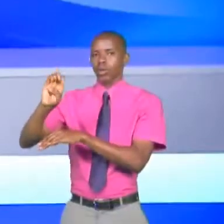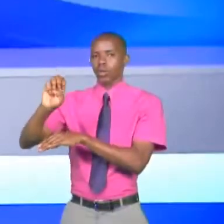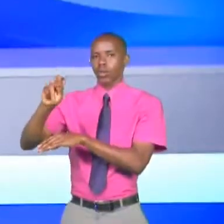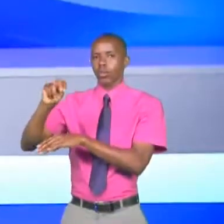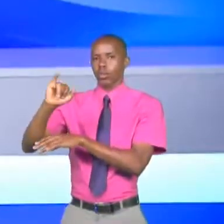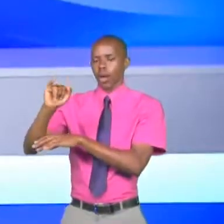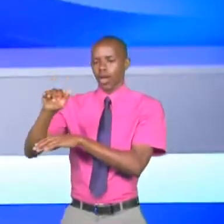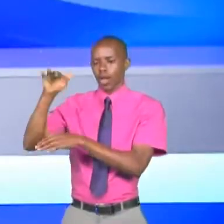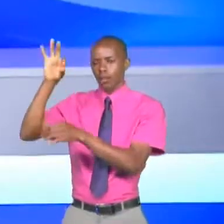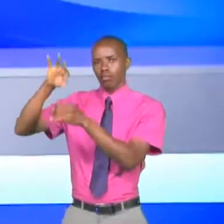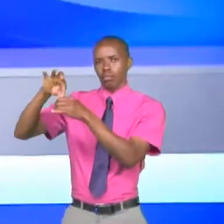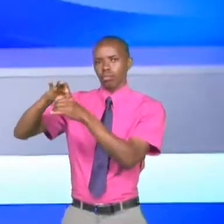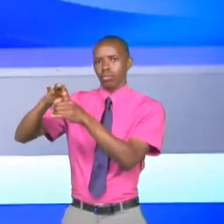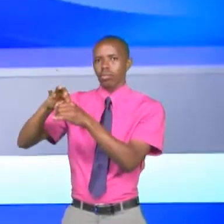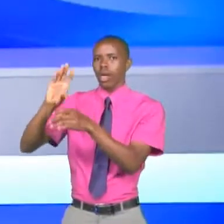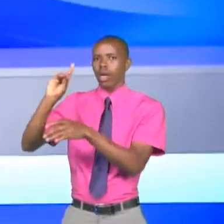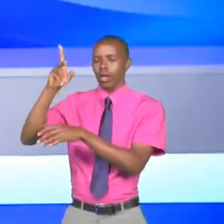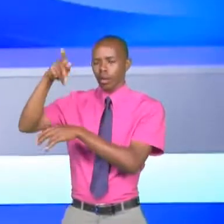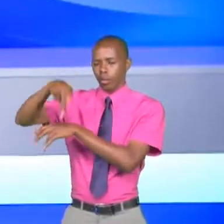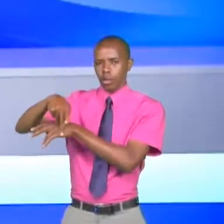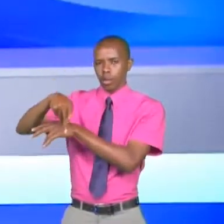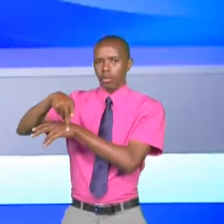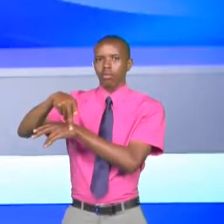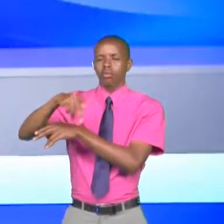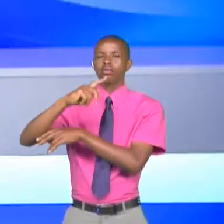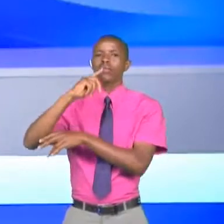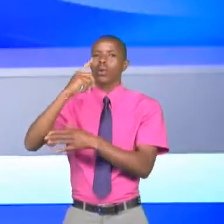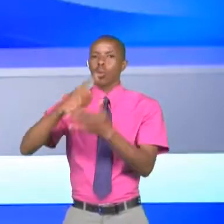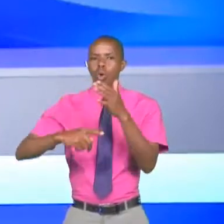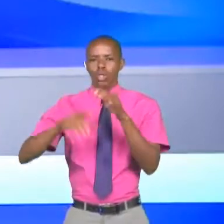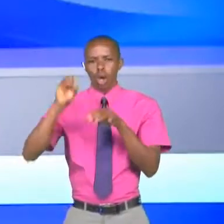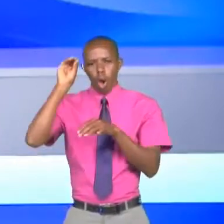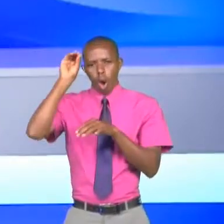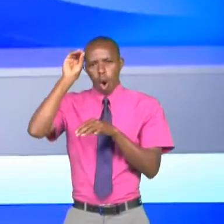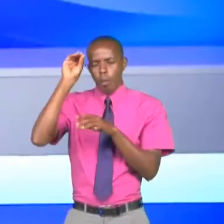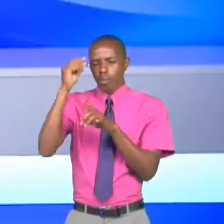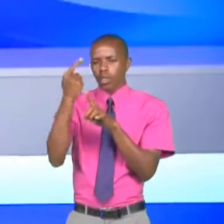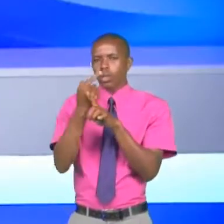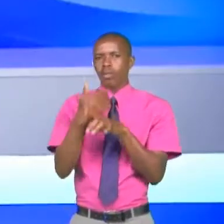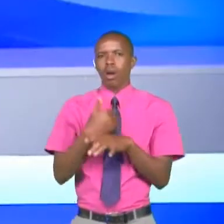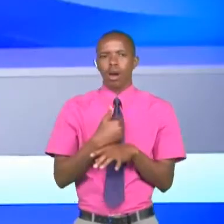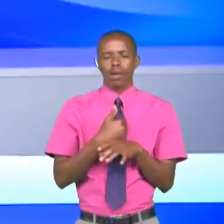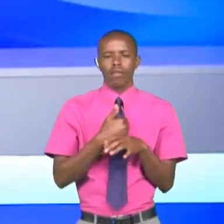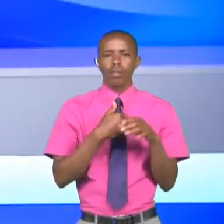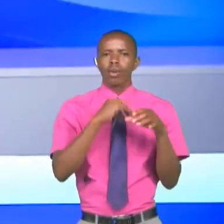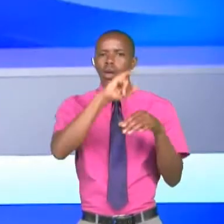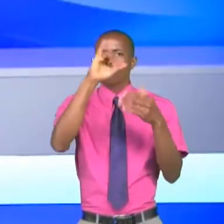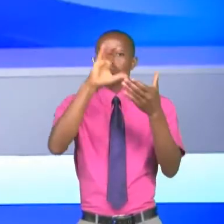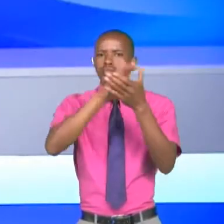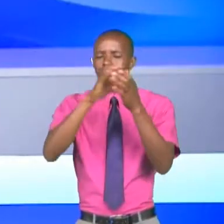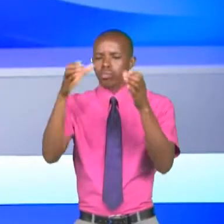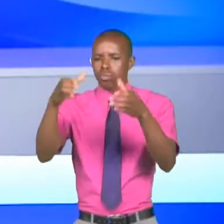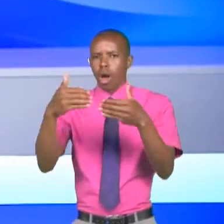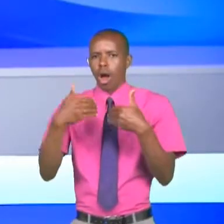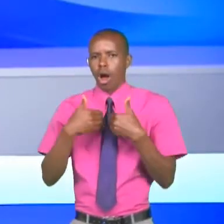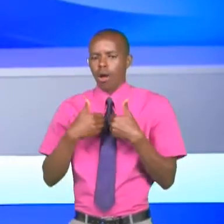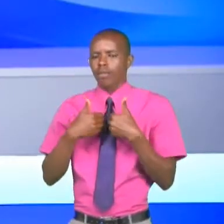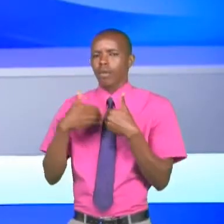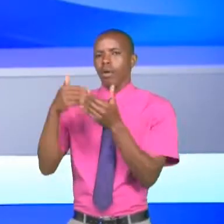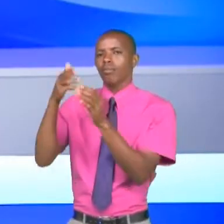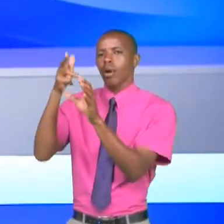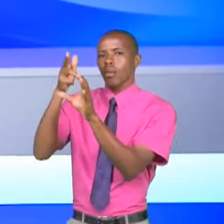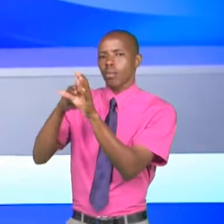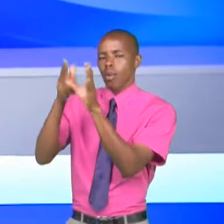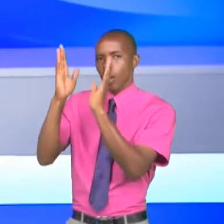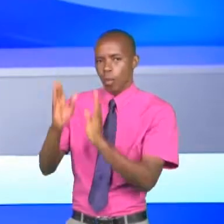by-elections. However, Deputy President William Ruto has said he was of view that the party should have fielded a candidate. Speaking during a visit